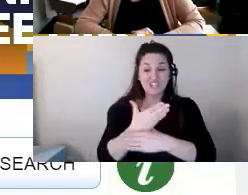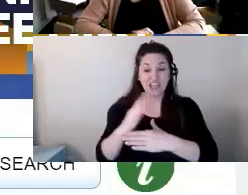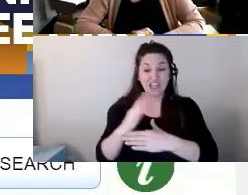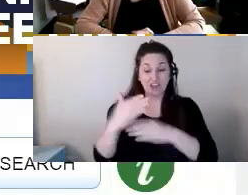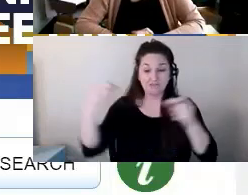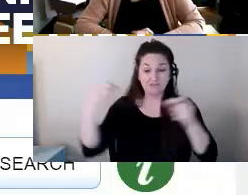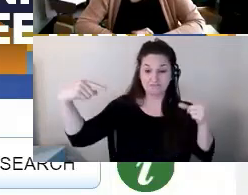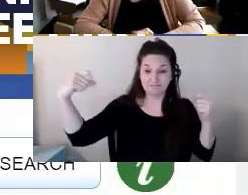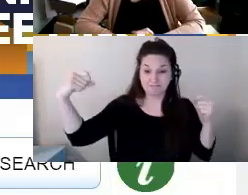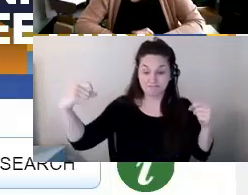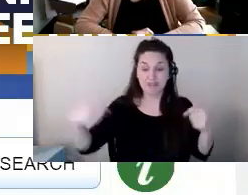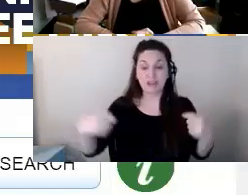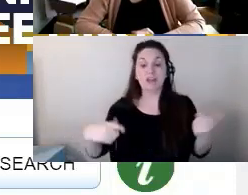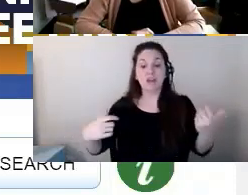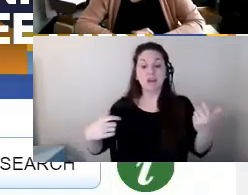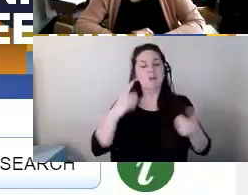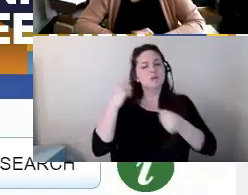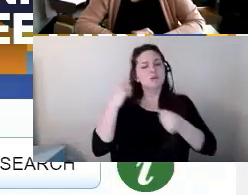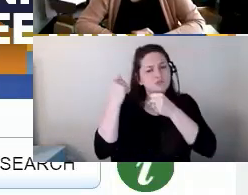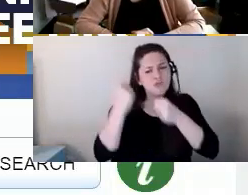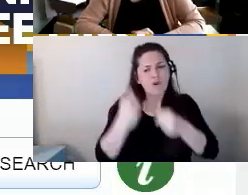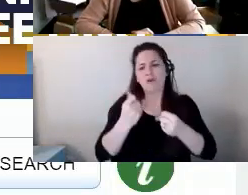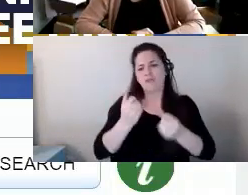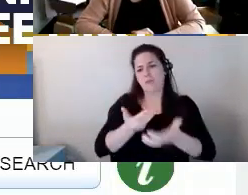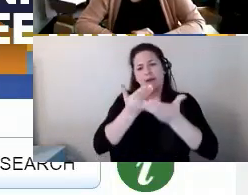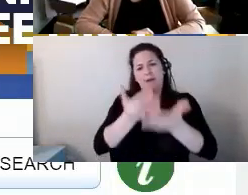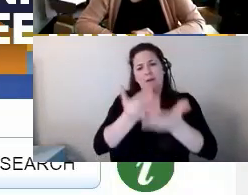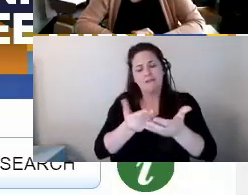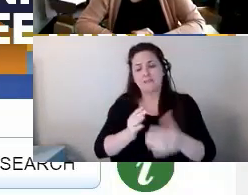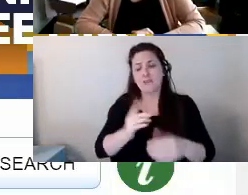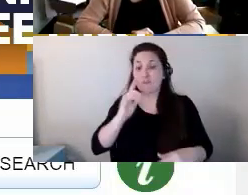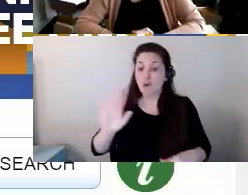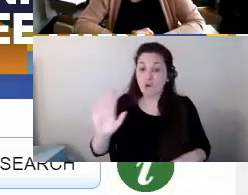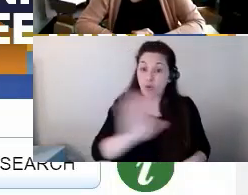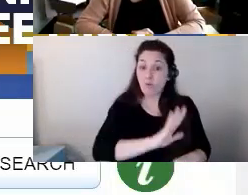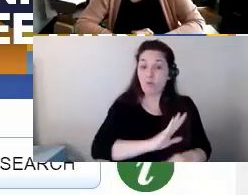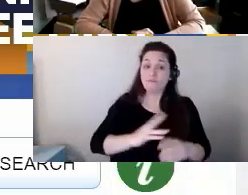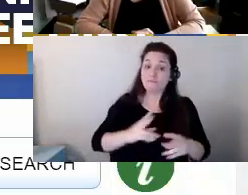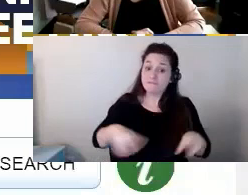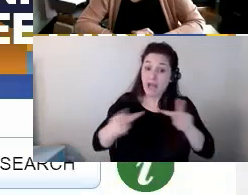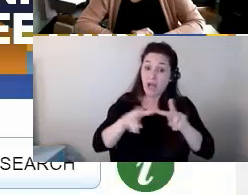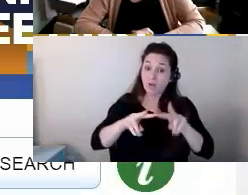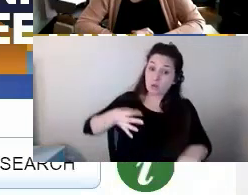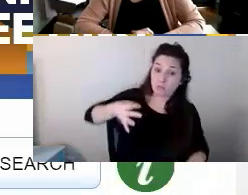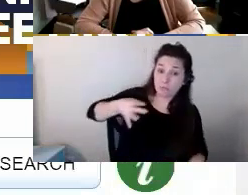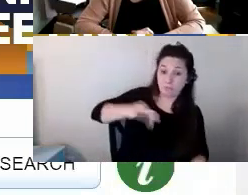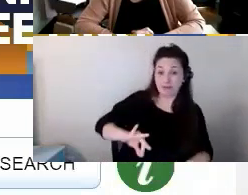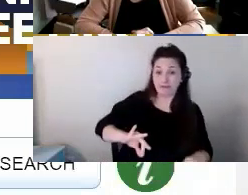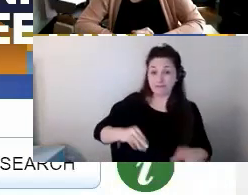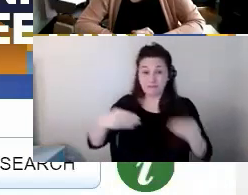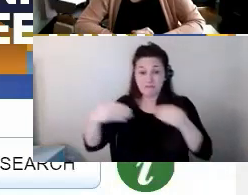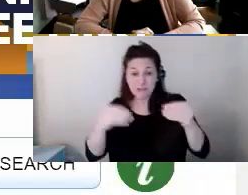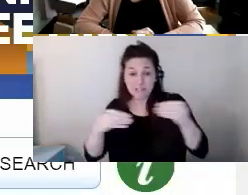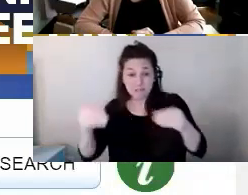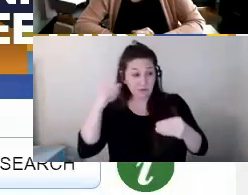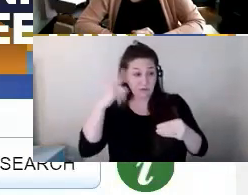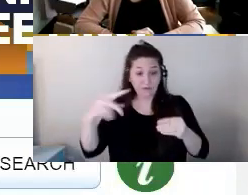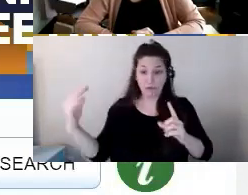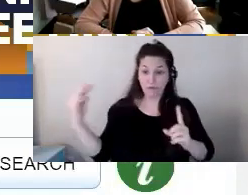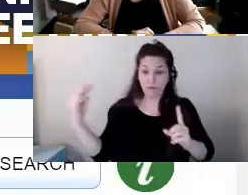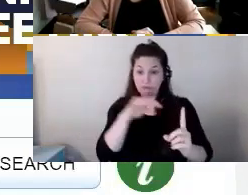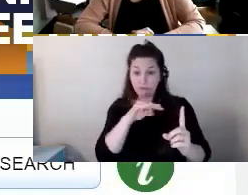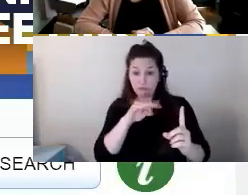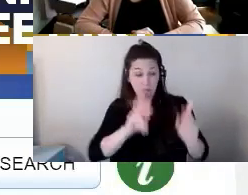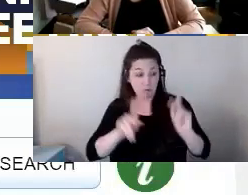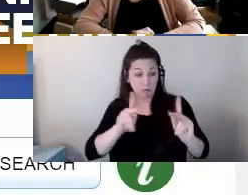the value it will have for you and for the flexibility it will give to the viewers who will be able